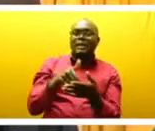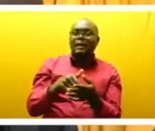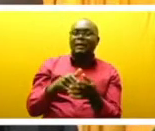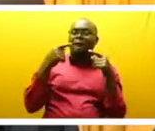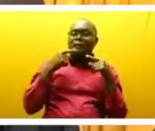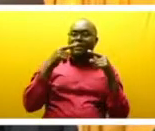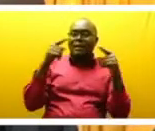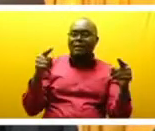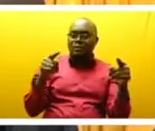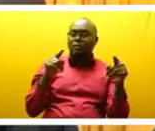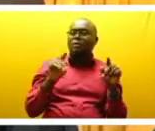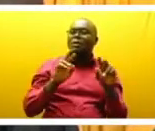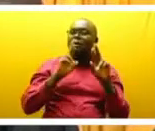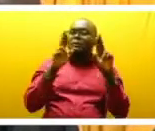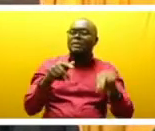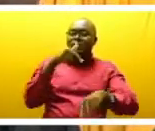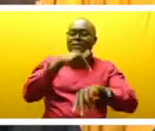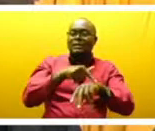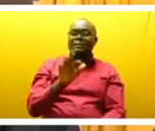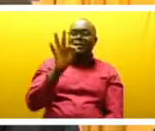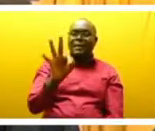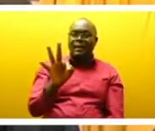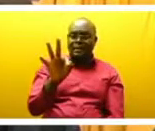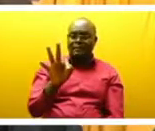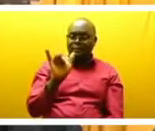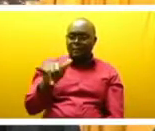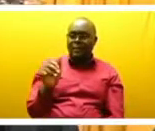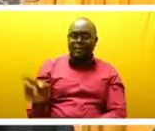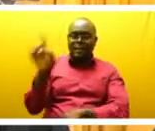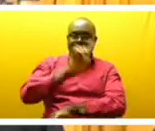of results at 3 p.m. on that day.